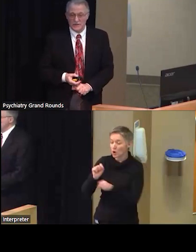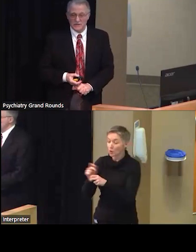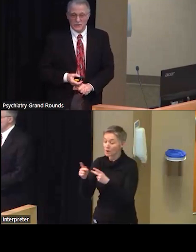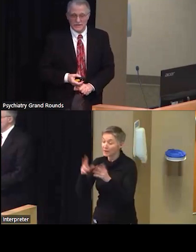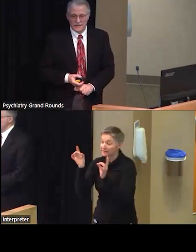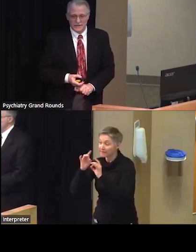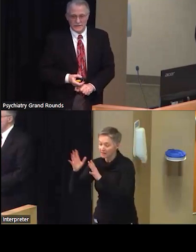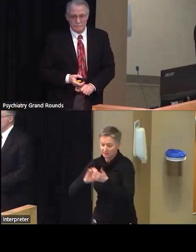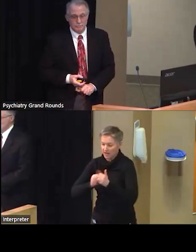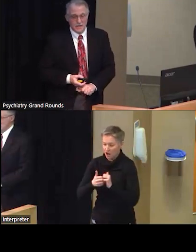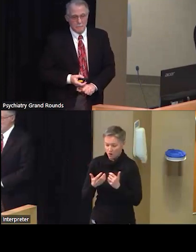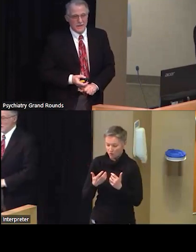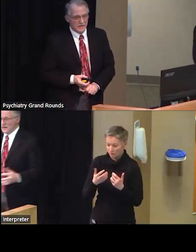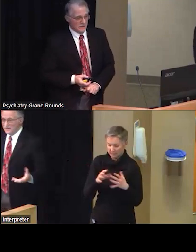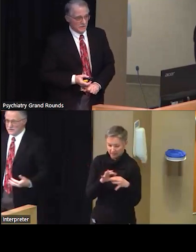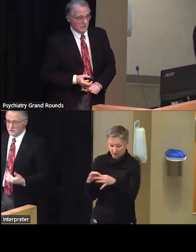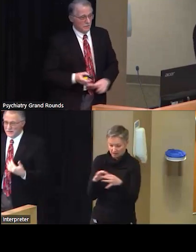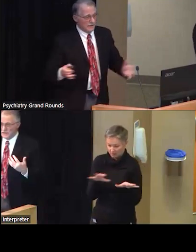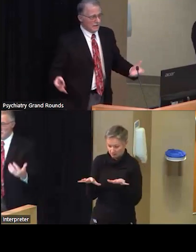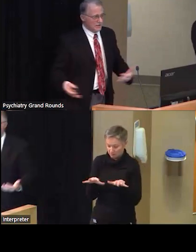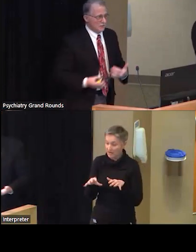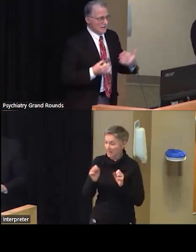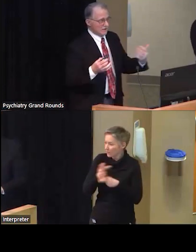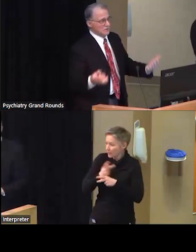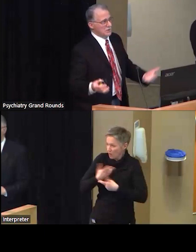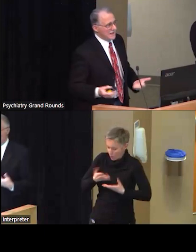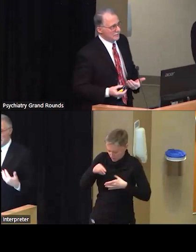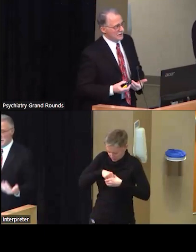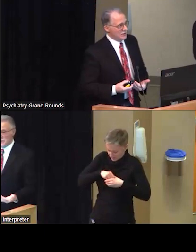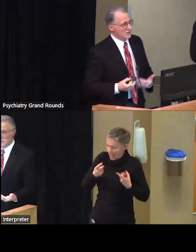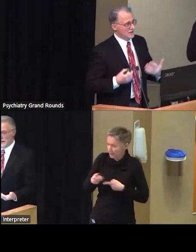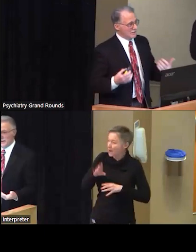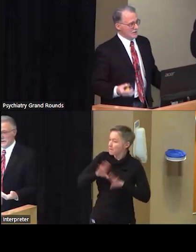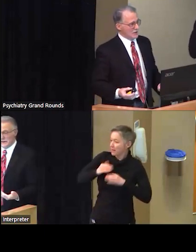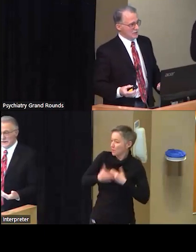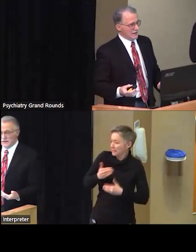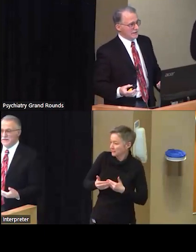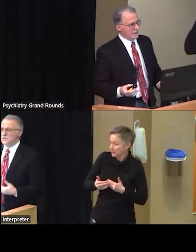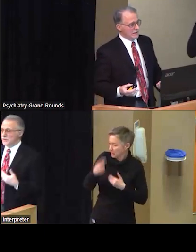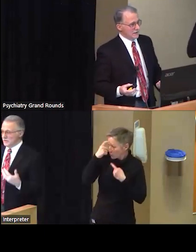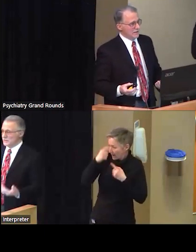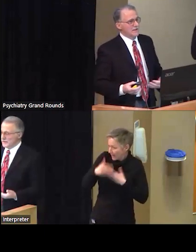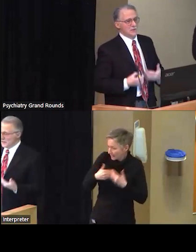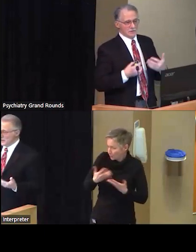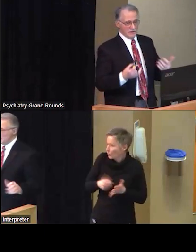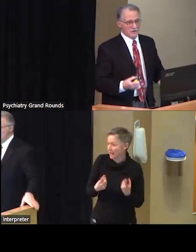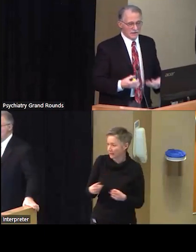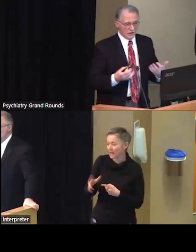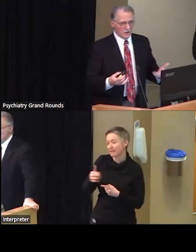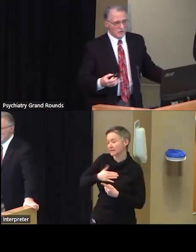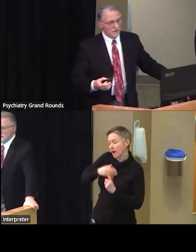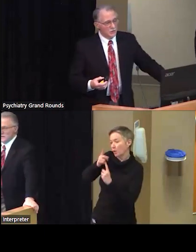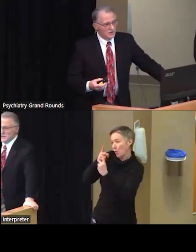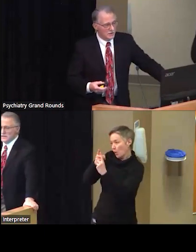finance. Could we get a mechanism, a biological mechanism? What's happening to us? What's happening to our brain? That's where I'm going to